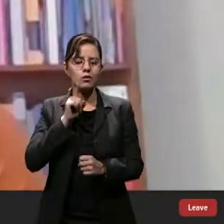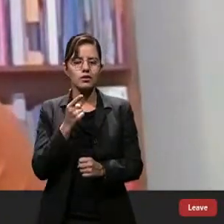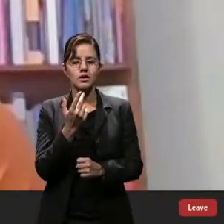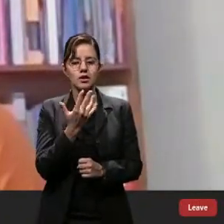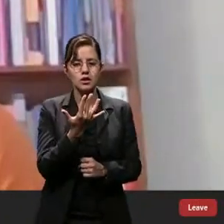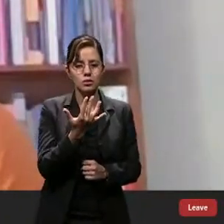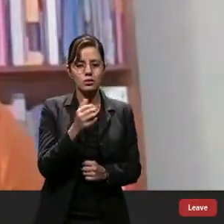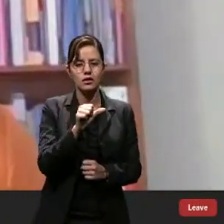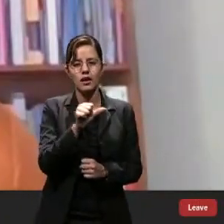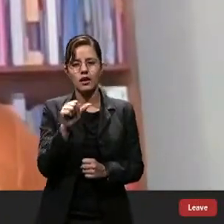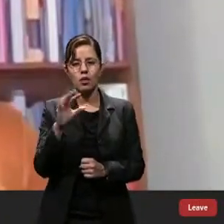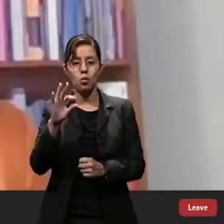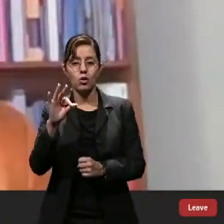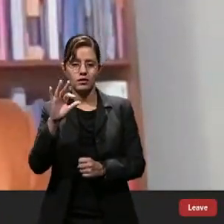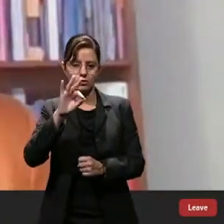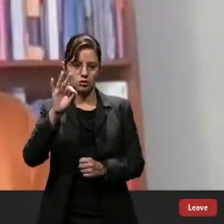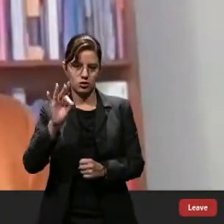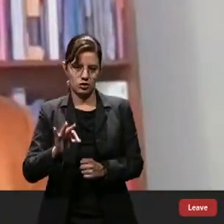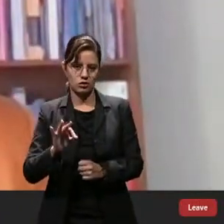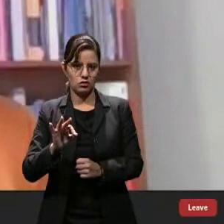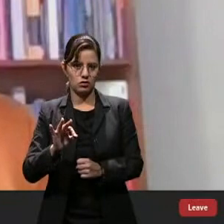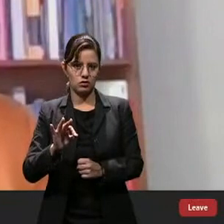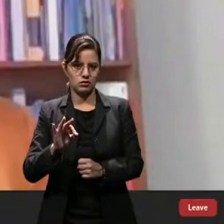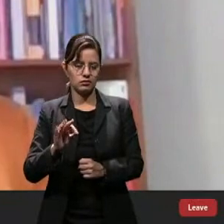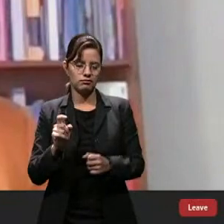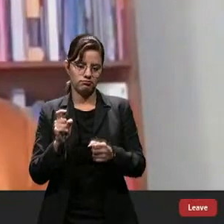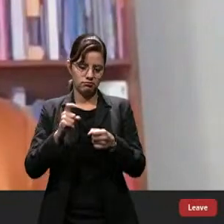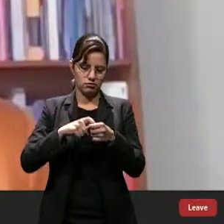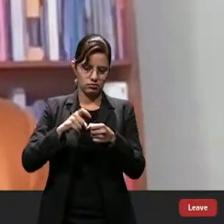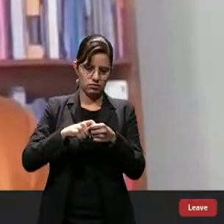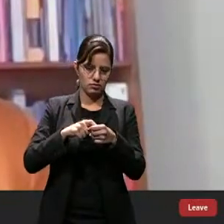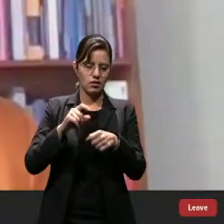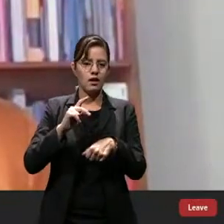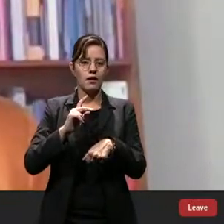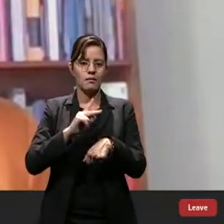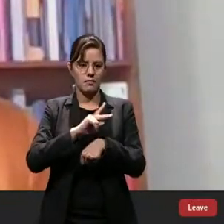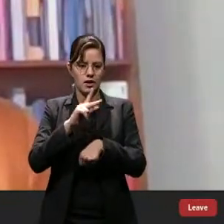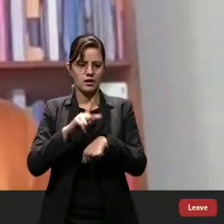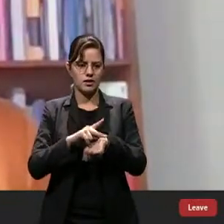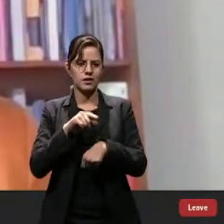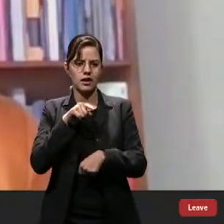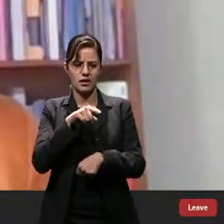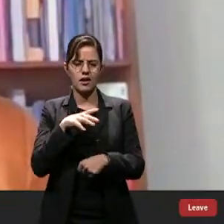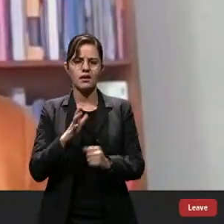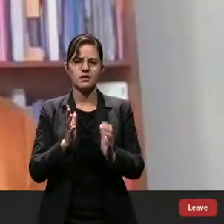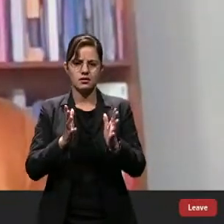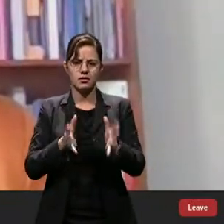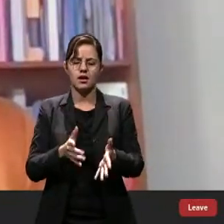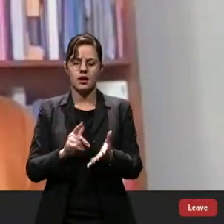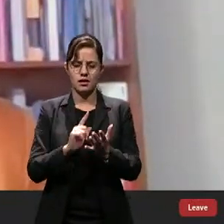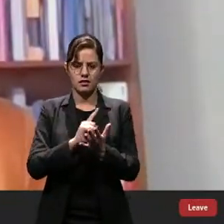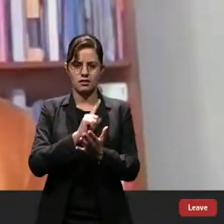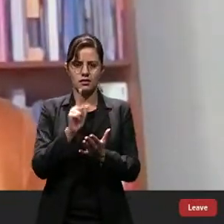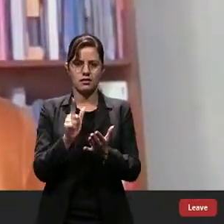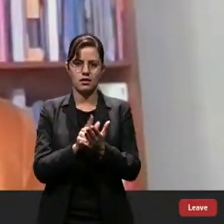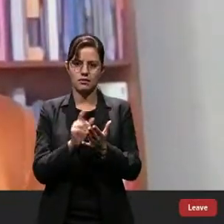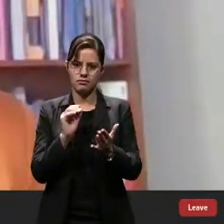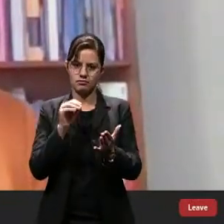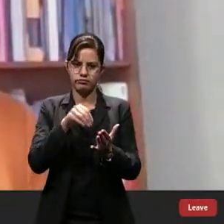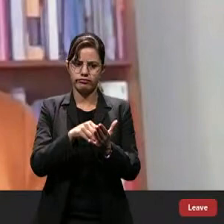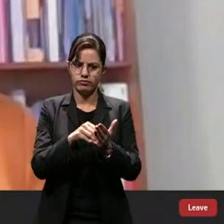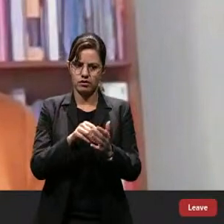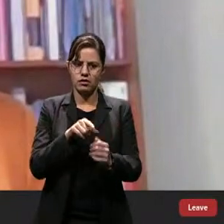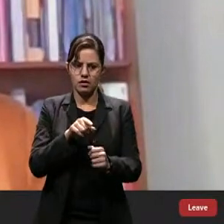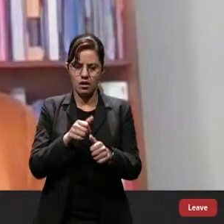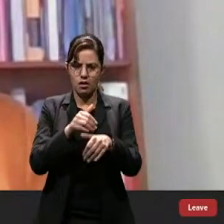they have 40 to 50% of participation in those countries in which the legislation